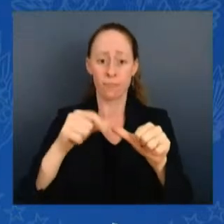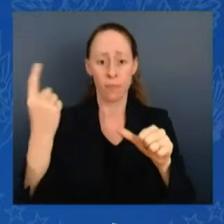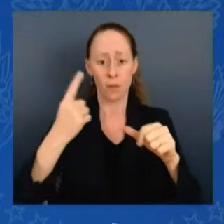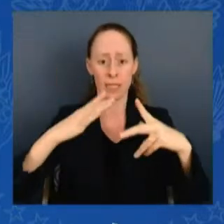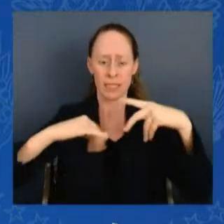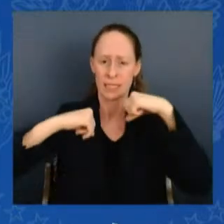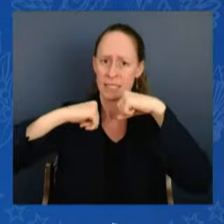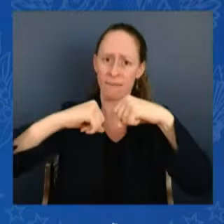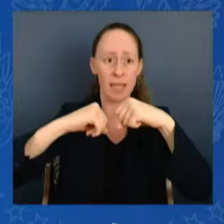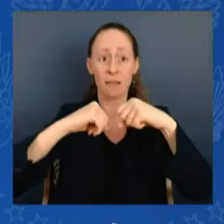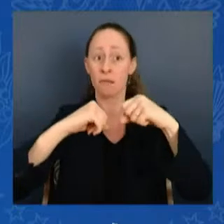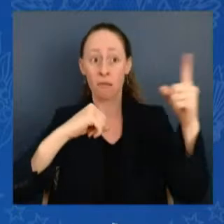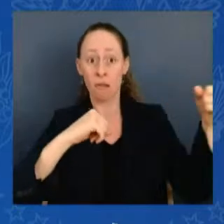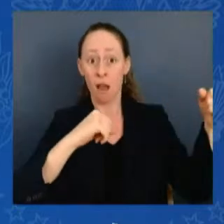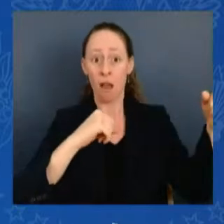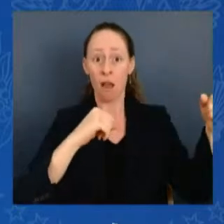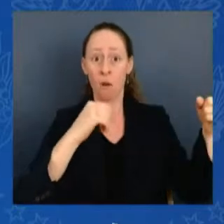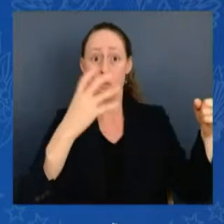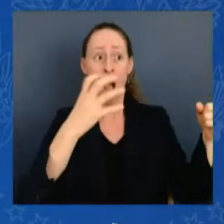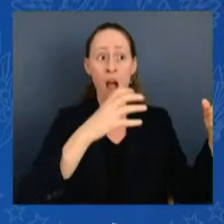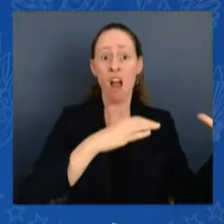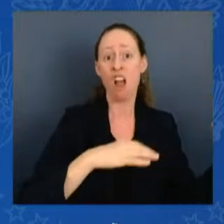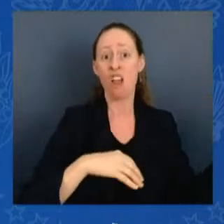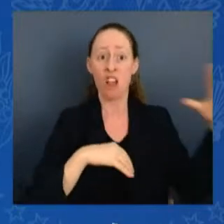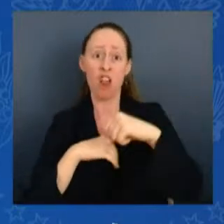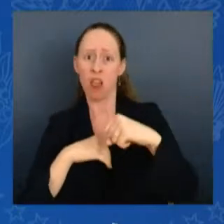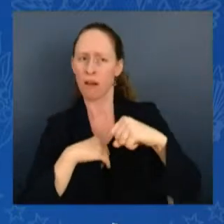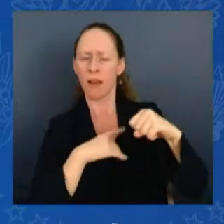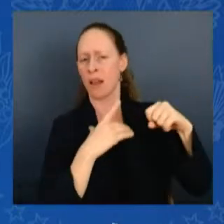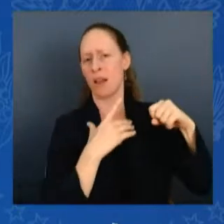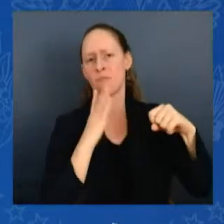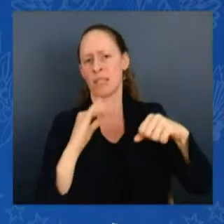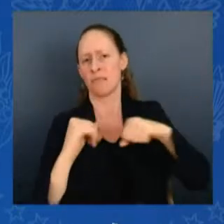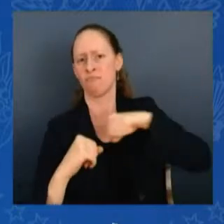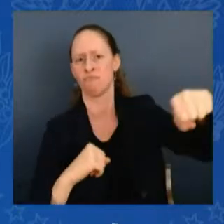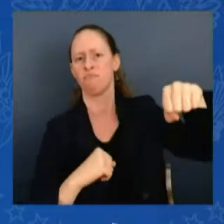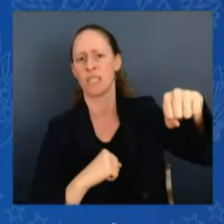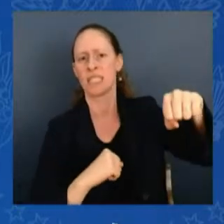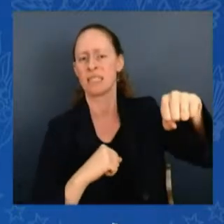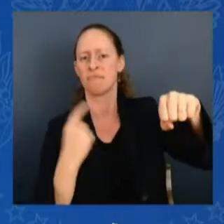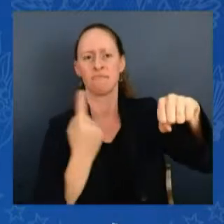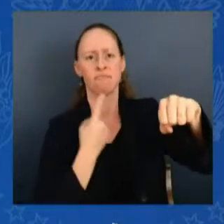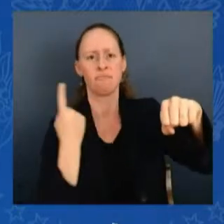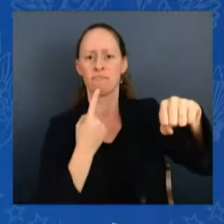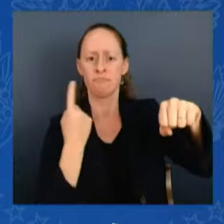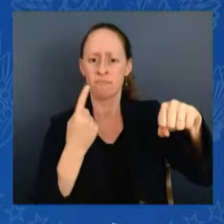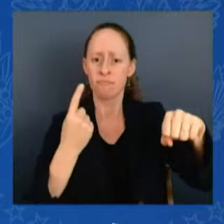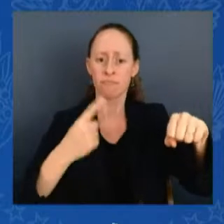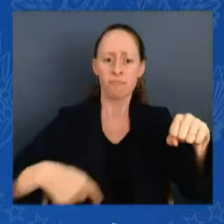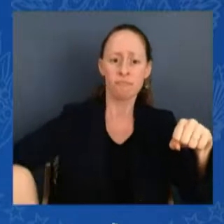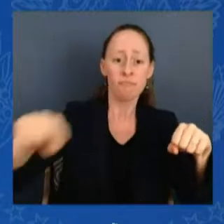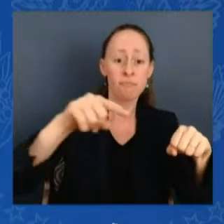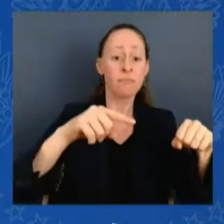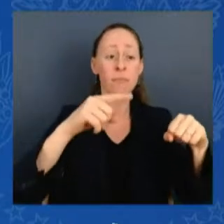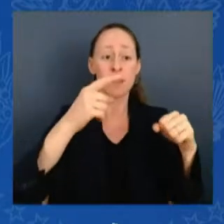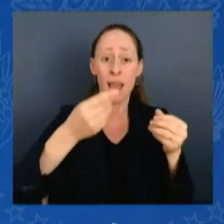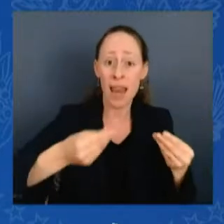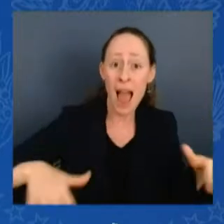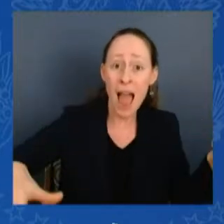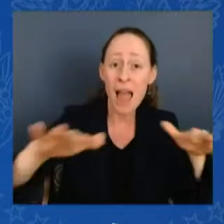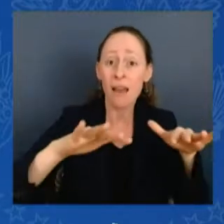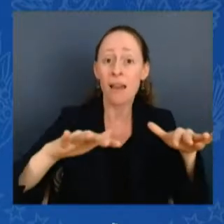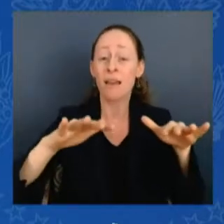across every domain: land, air, sea, cyber, and space. My